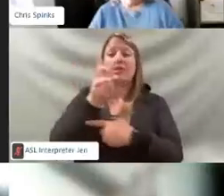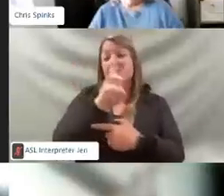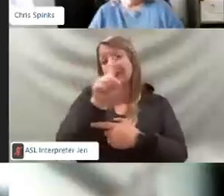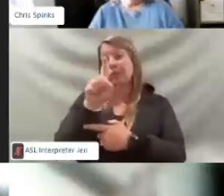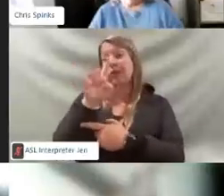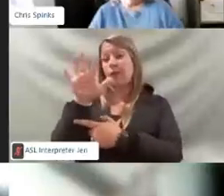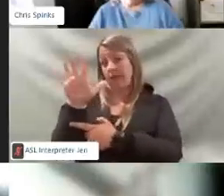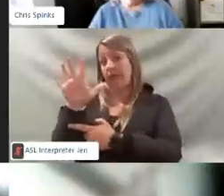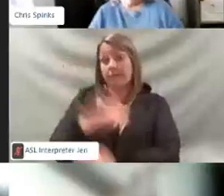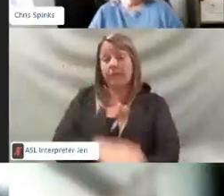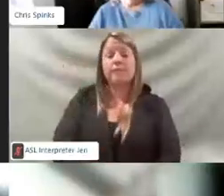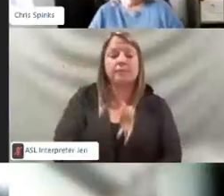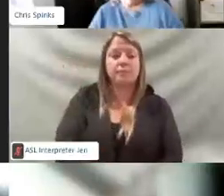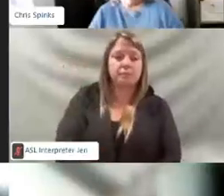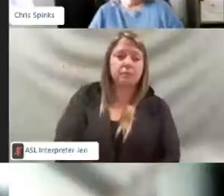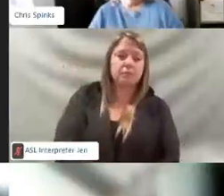317-514-6145.